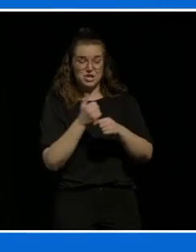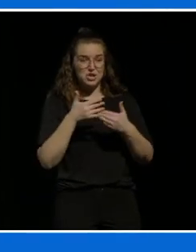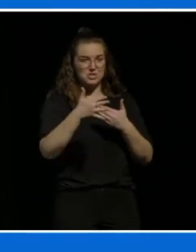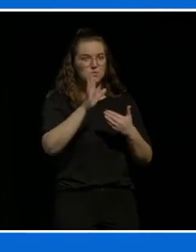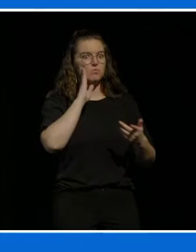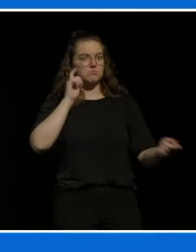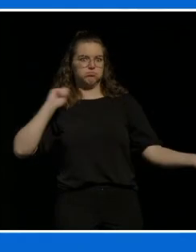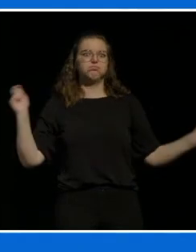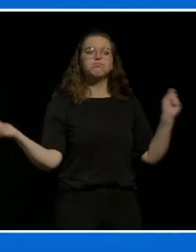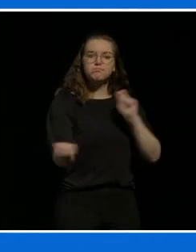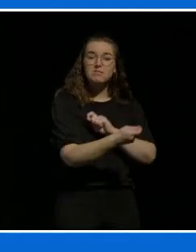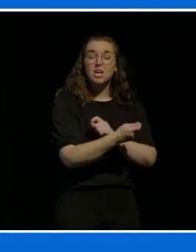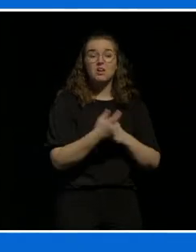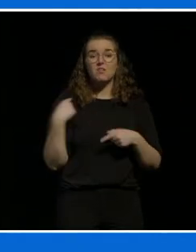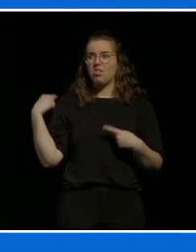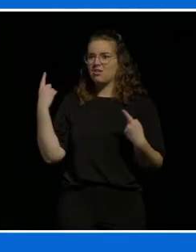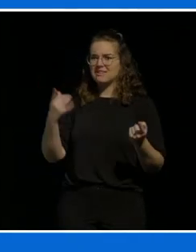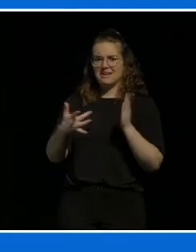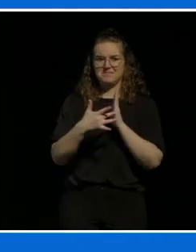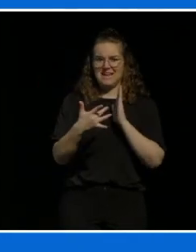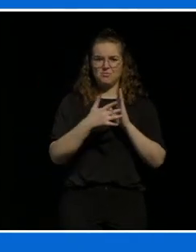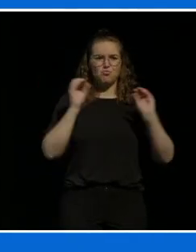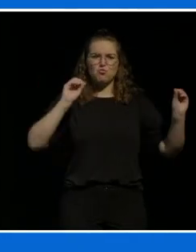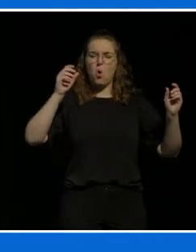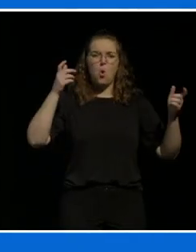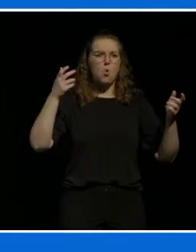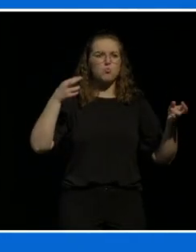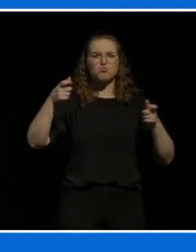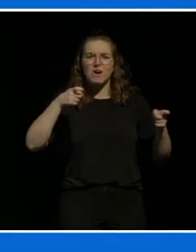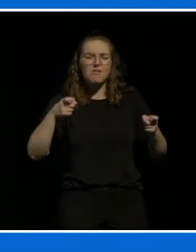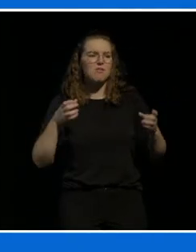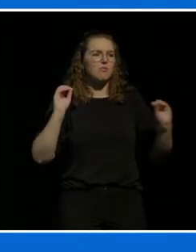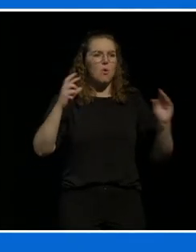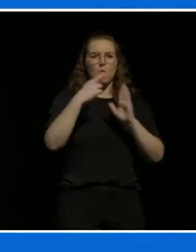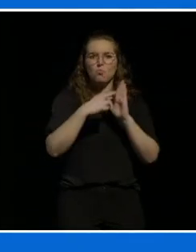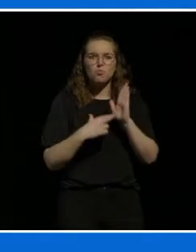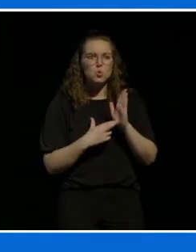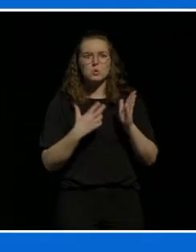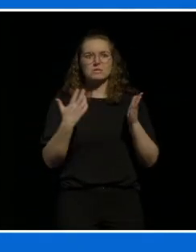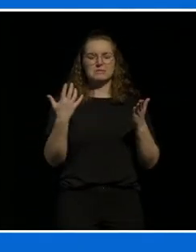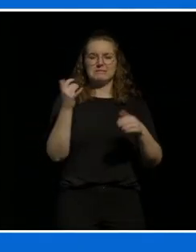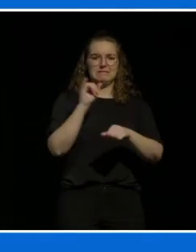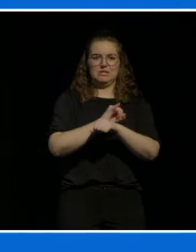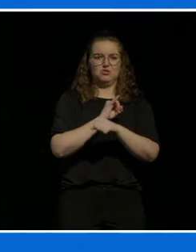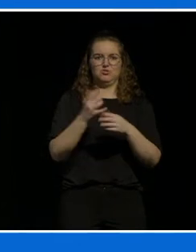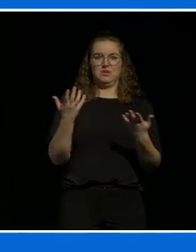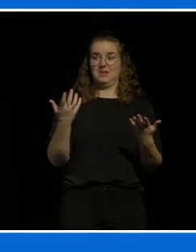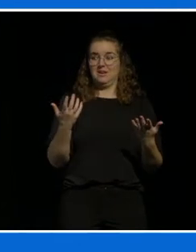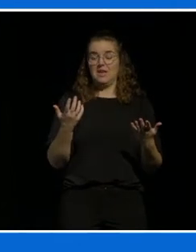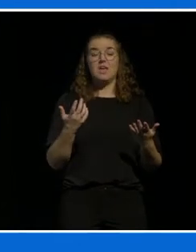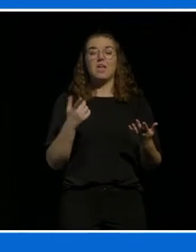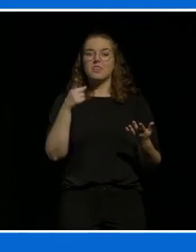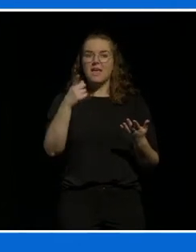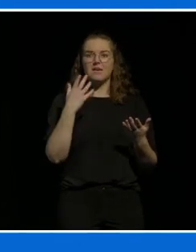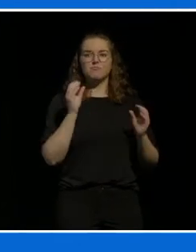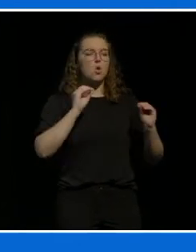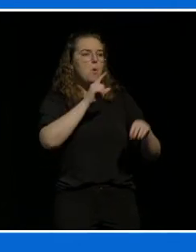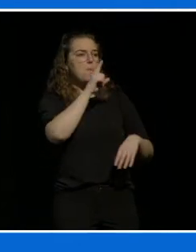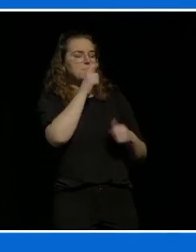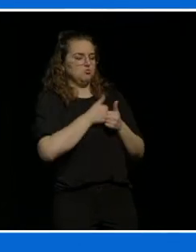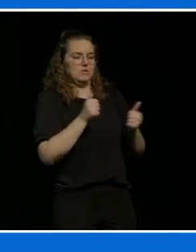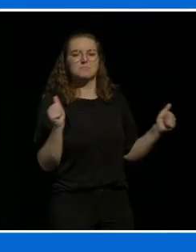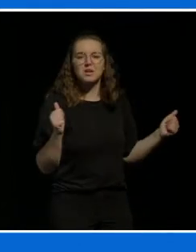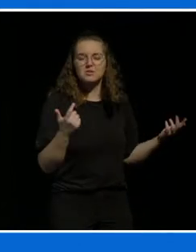For a long time, tech has been kind of this unregulated industry when it comes to this idea of transparency with the algorithm. They've been able to have their